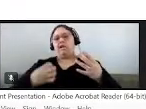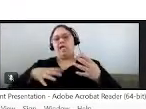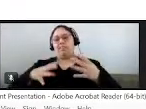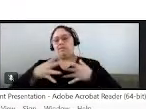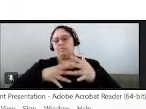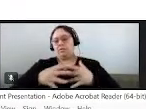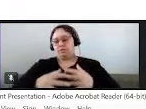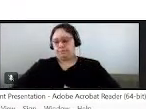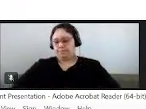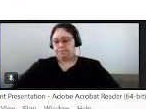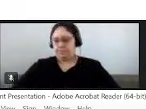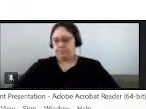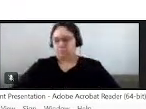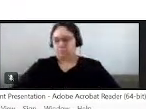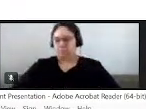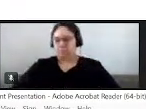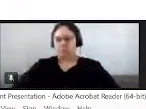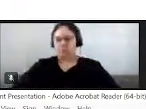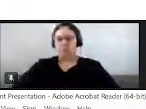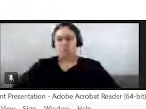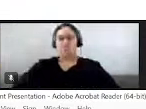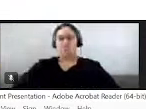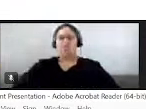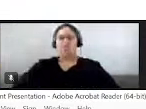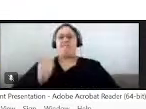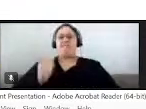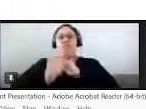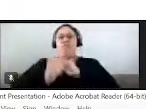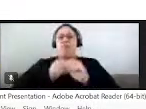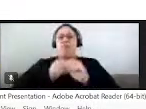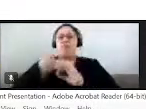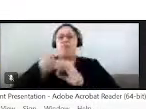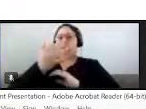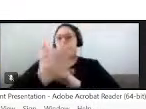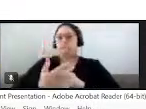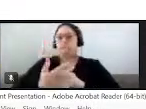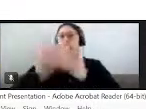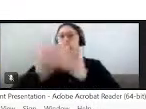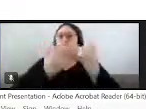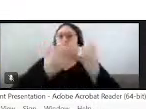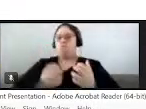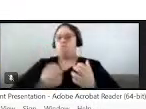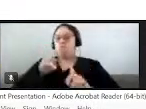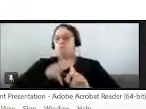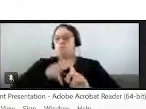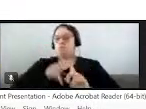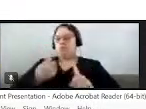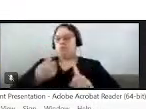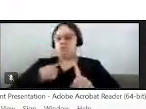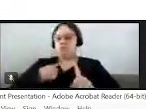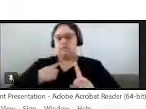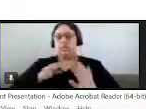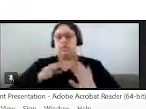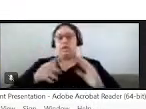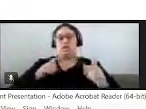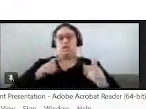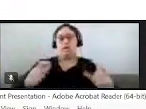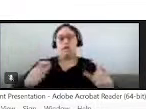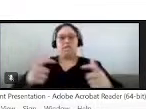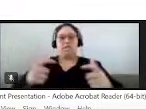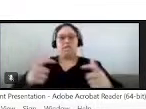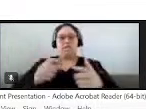matter. Over the past few years, there's been a formula that would have been applied to how committees get